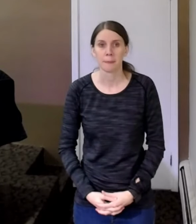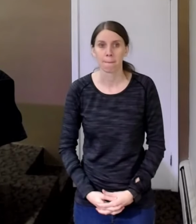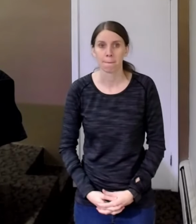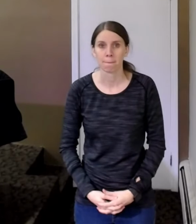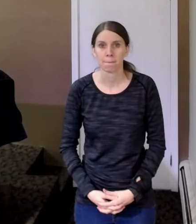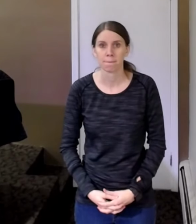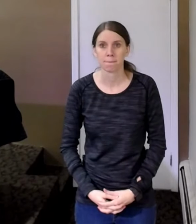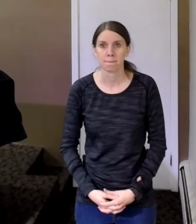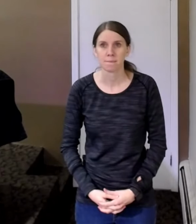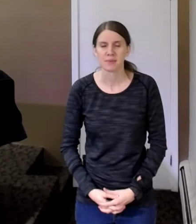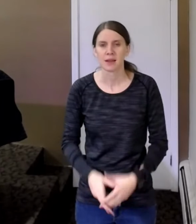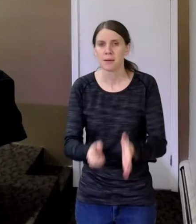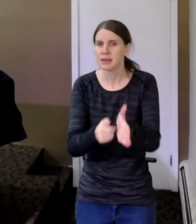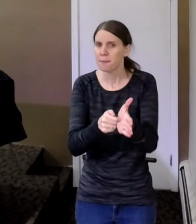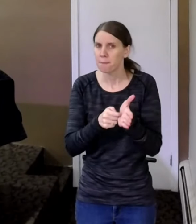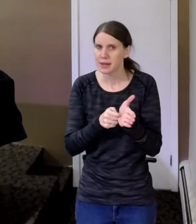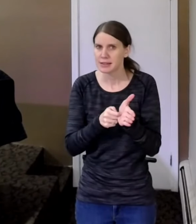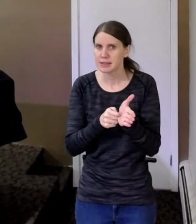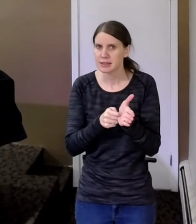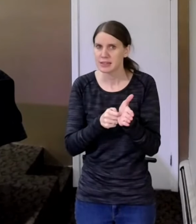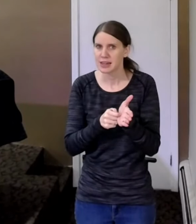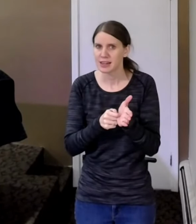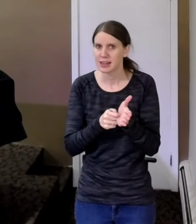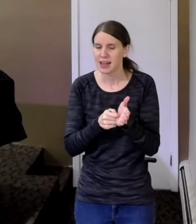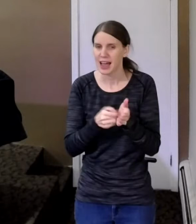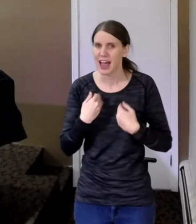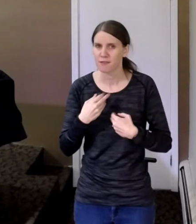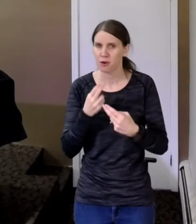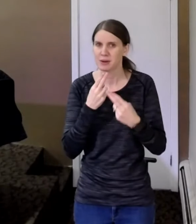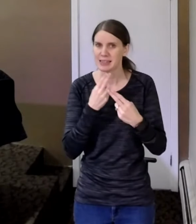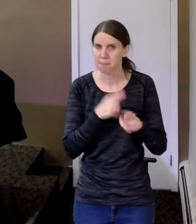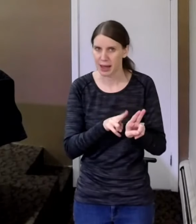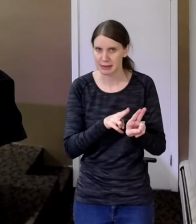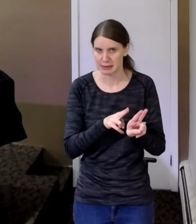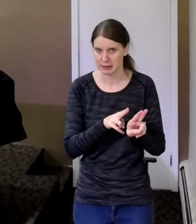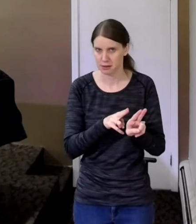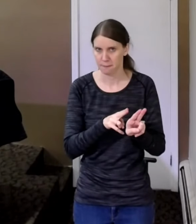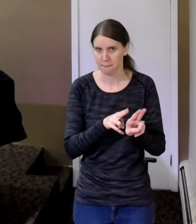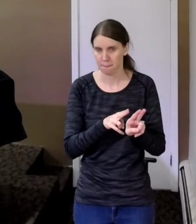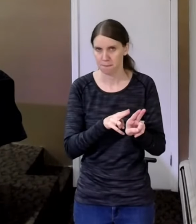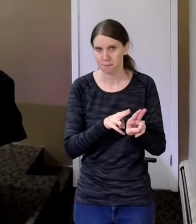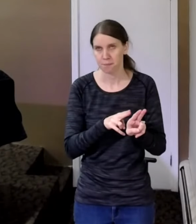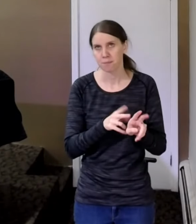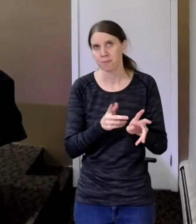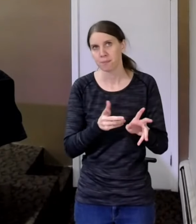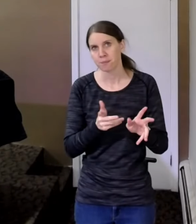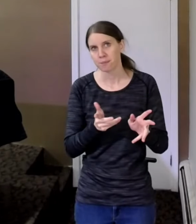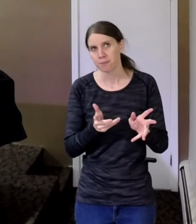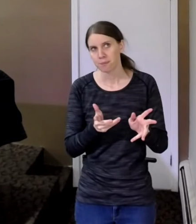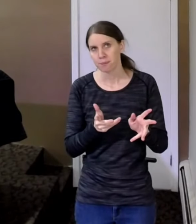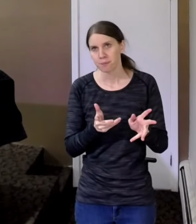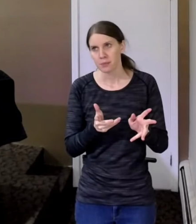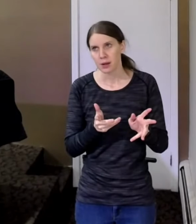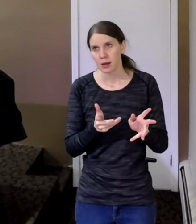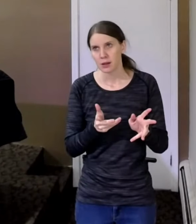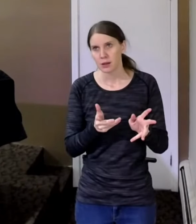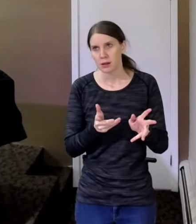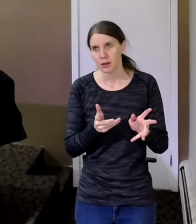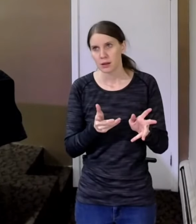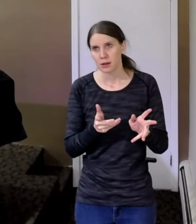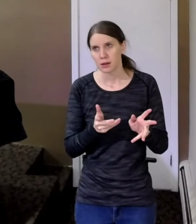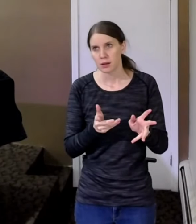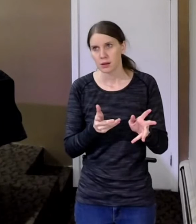There must be a response that is generated